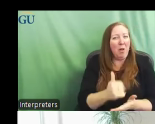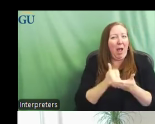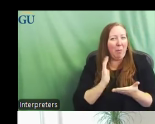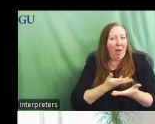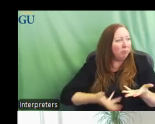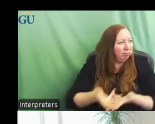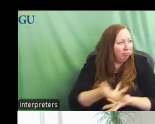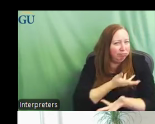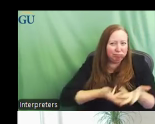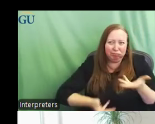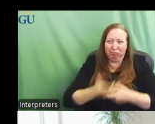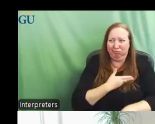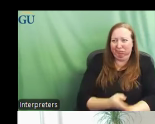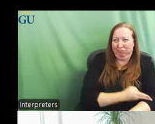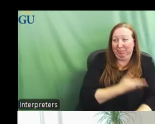better.